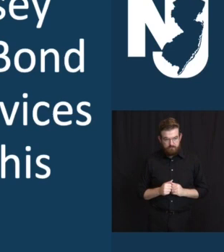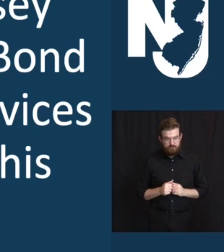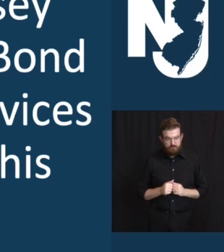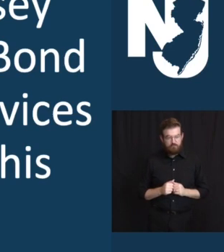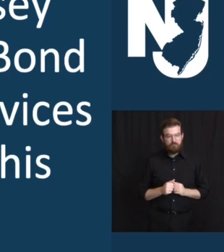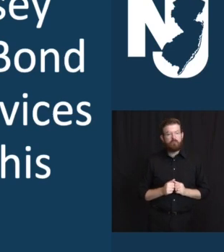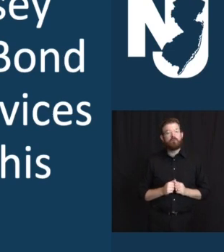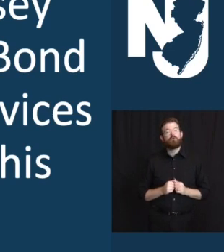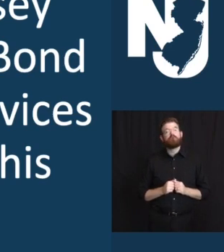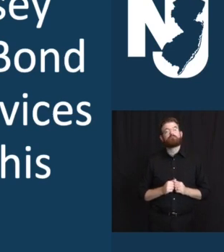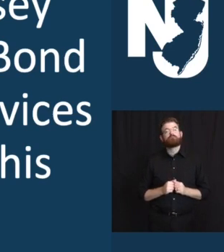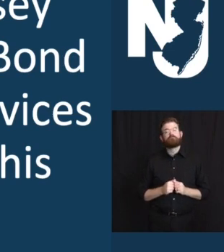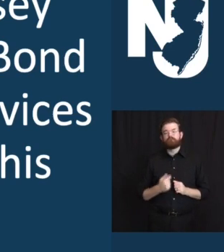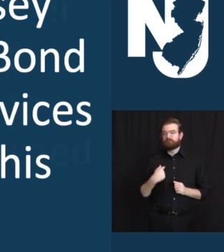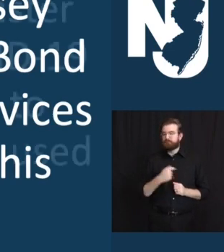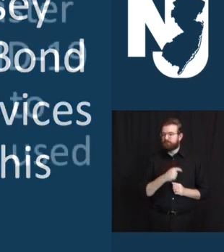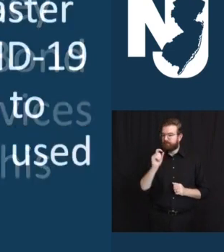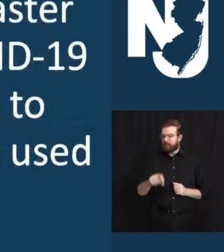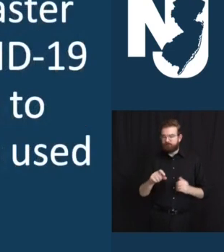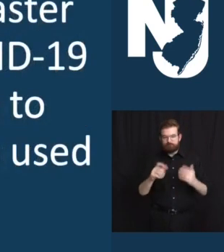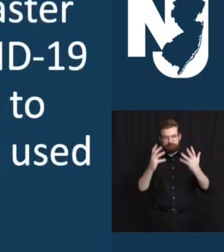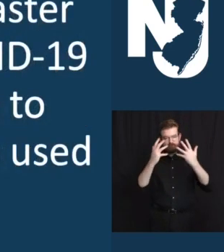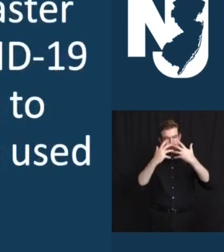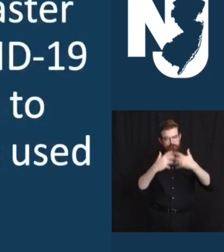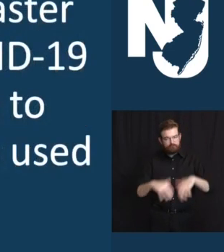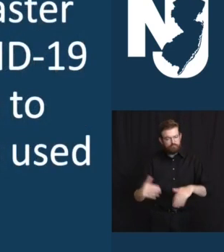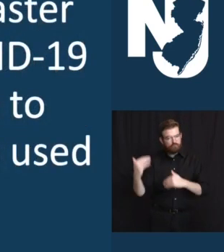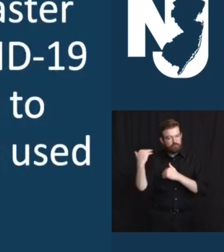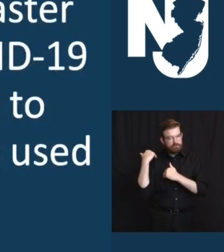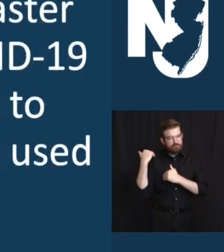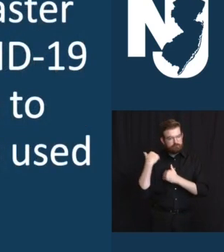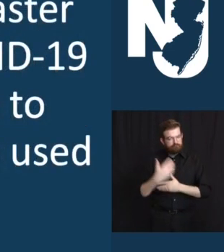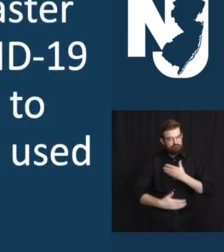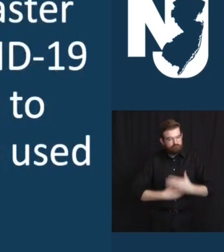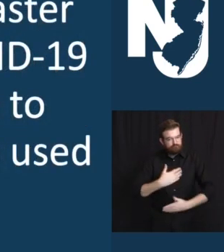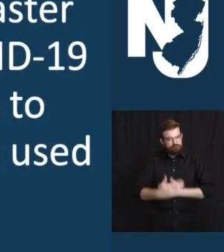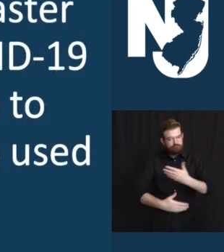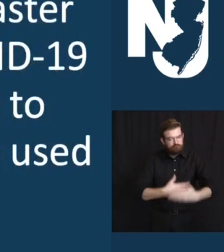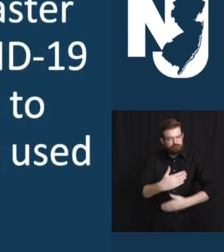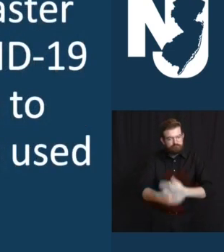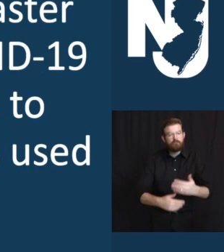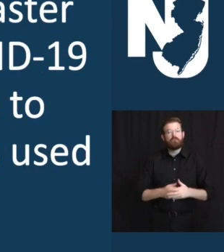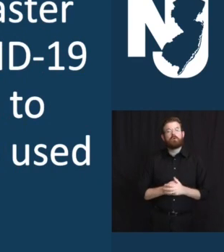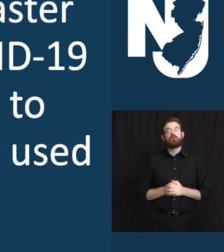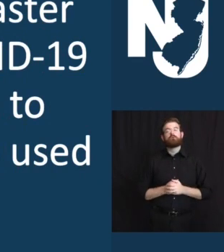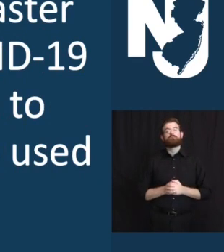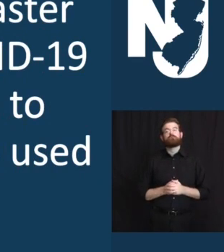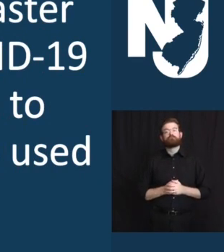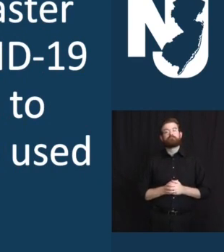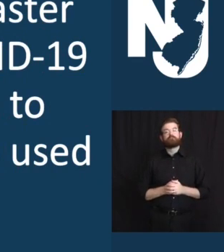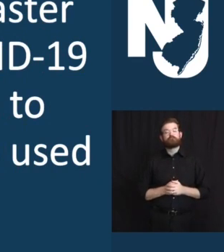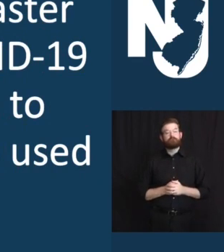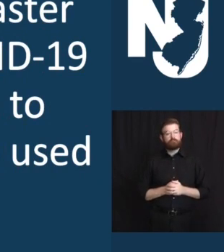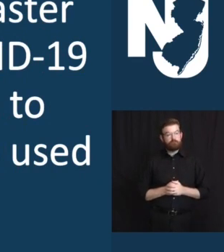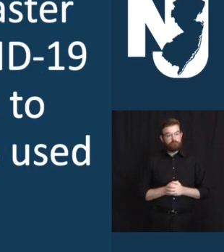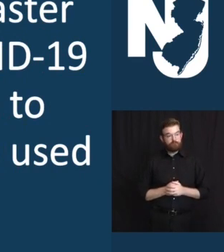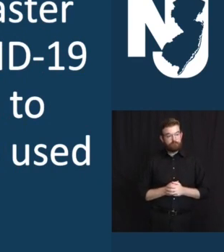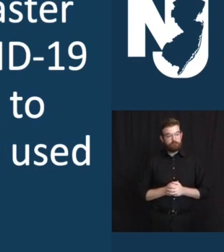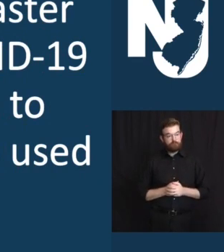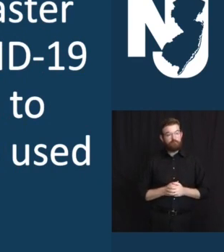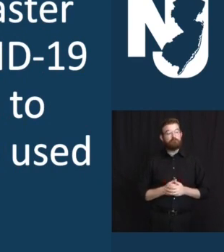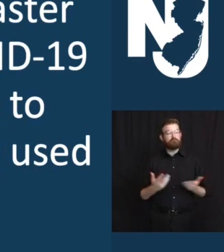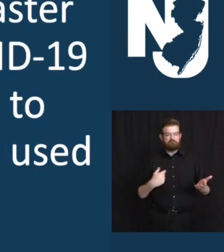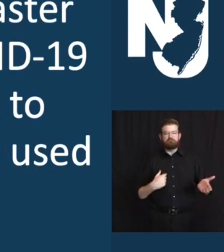Next, today, I am signing an executive order to provide greater assurance that the federal coronavirus relief funds we are